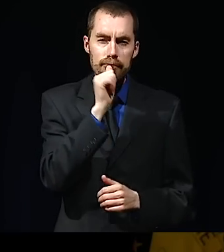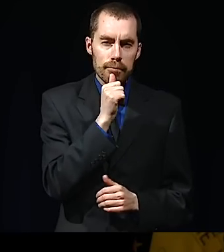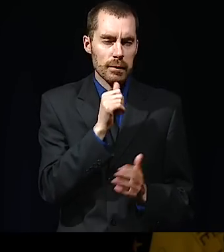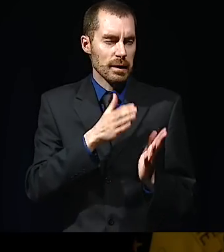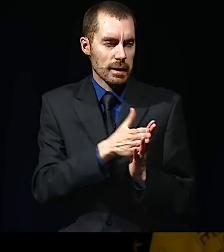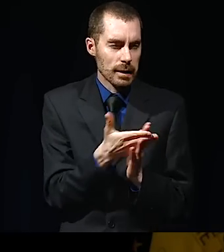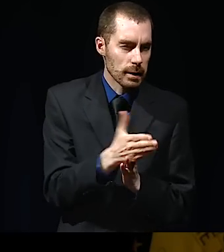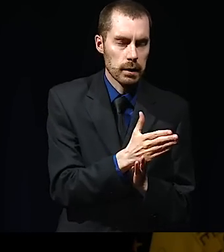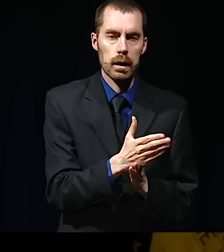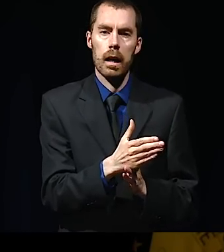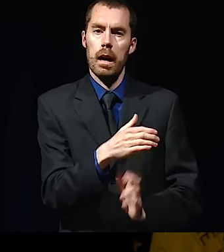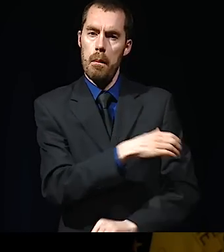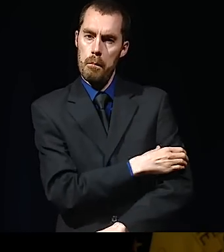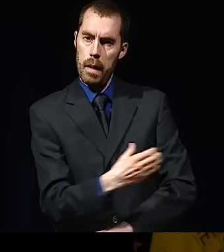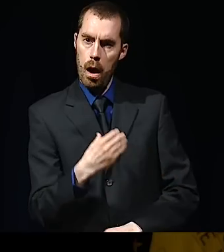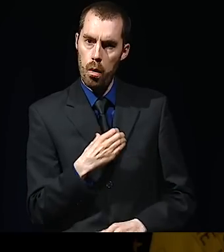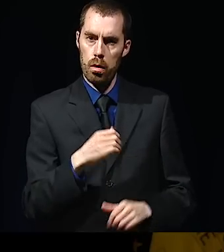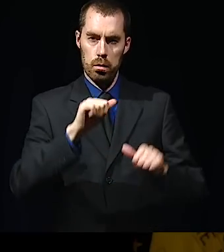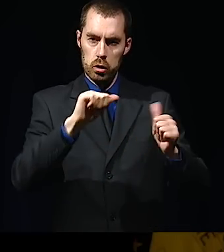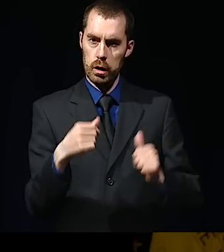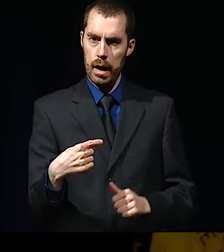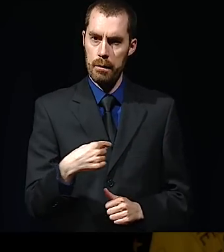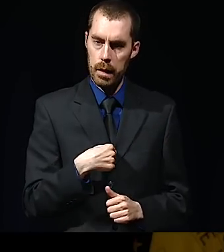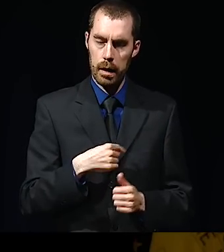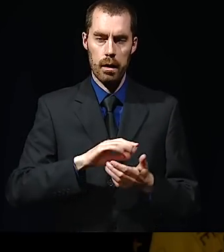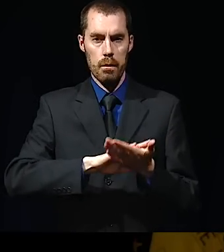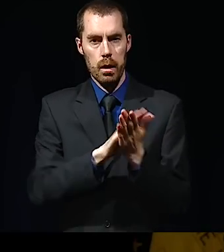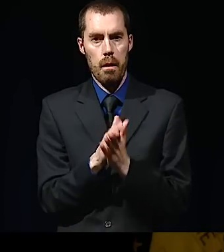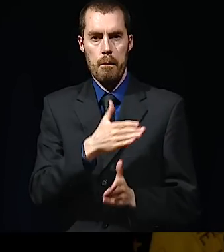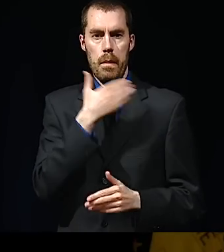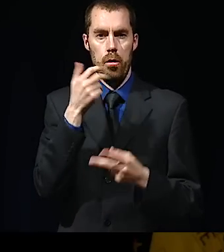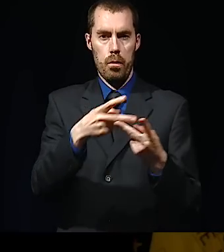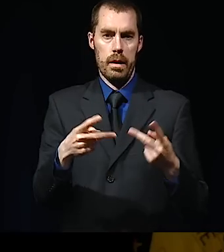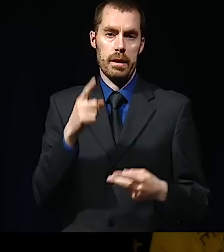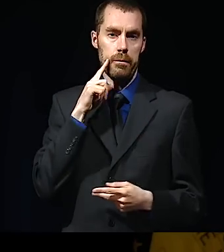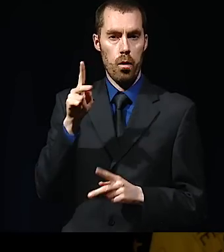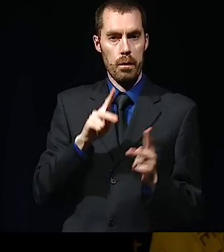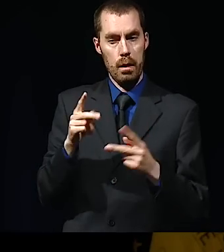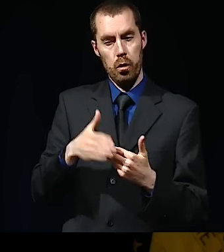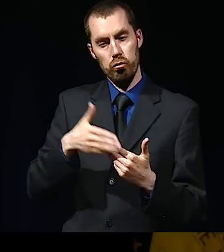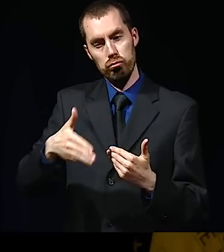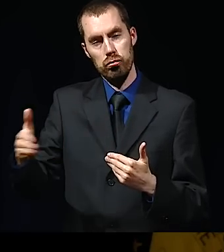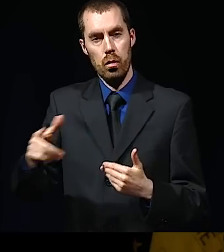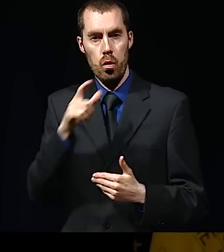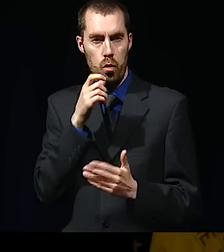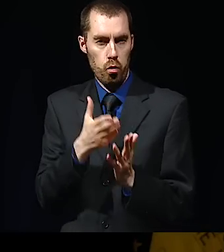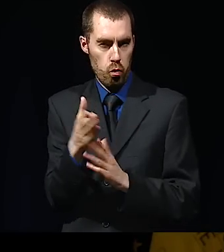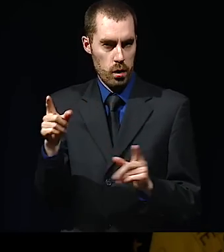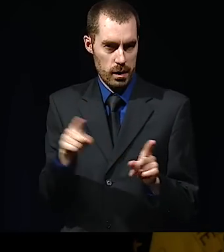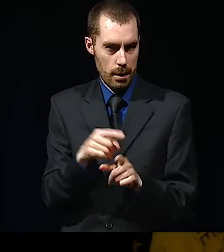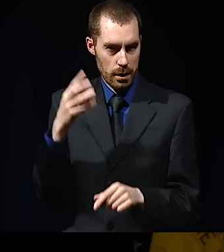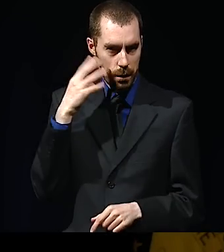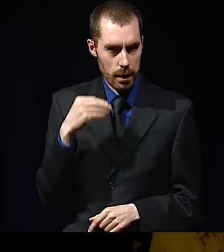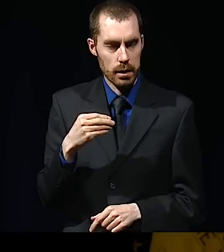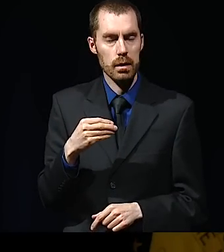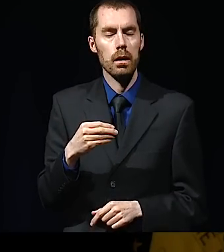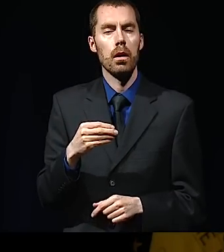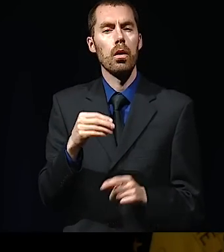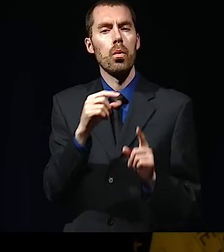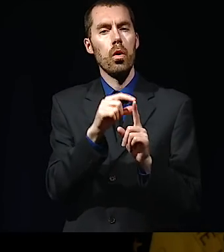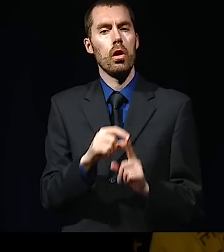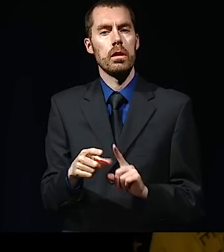can make the world a better place for people who went through the difficulties you went through. Listen to these words of a dreamer's